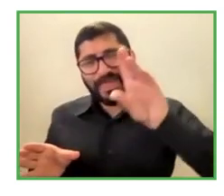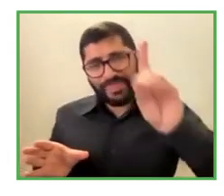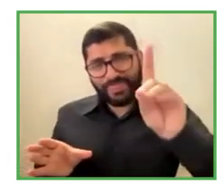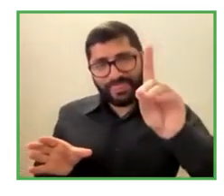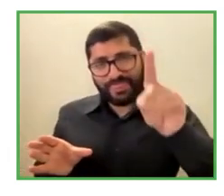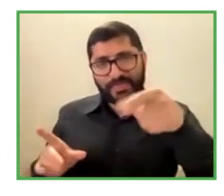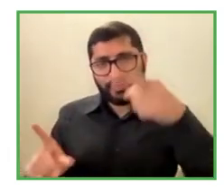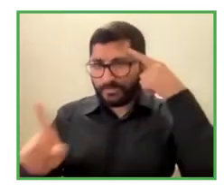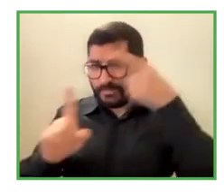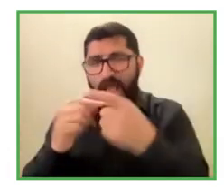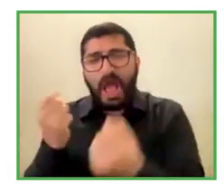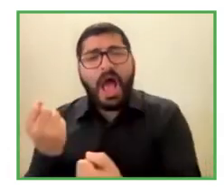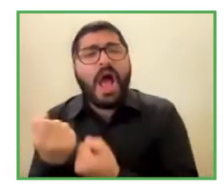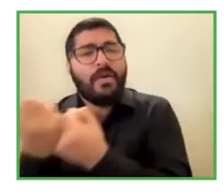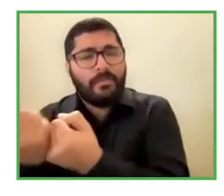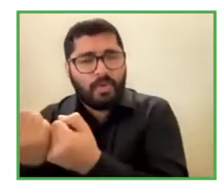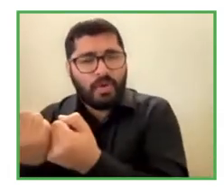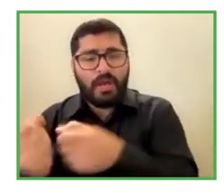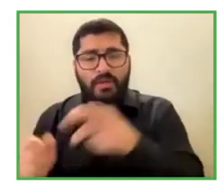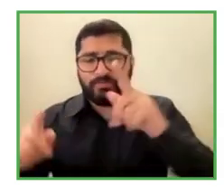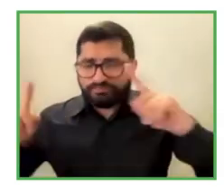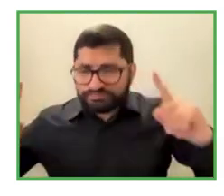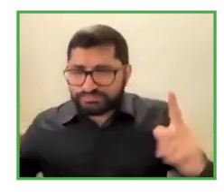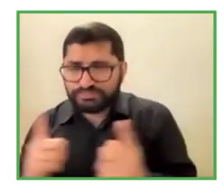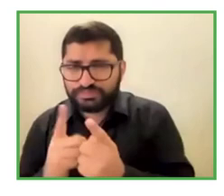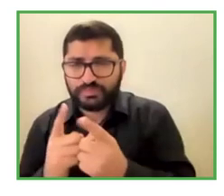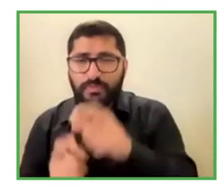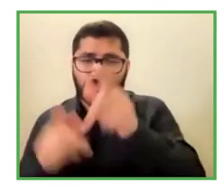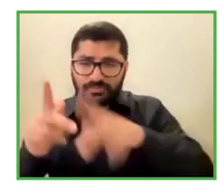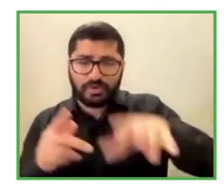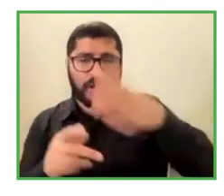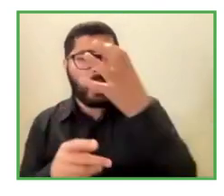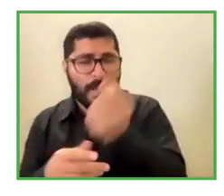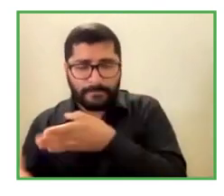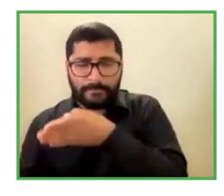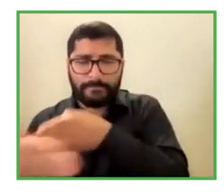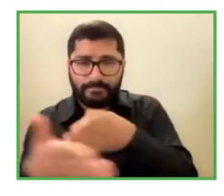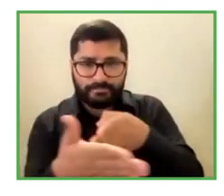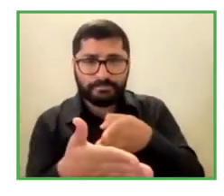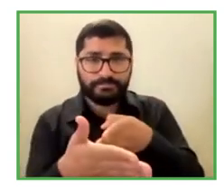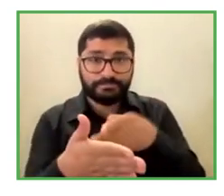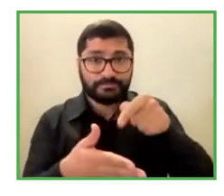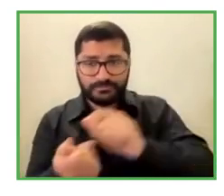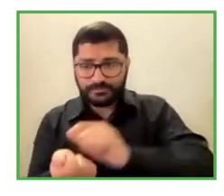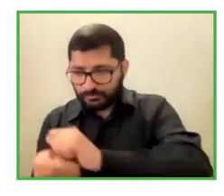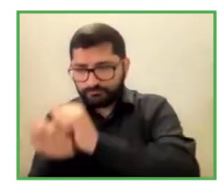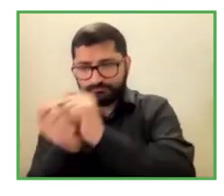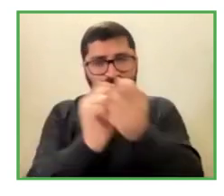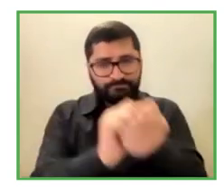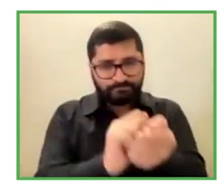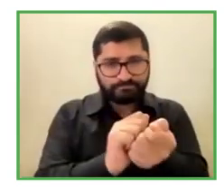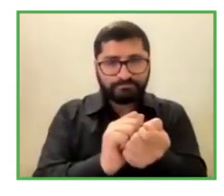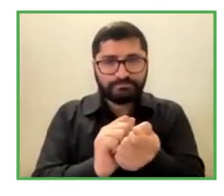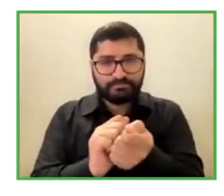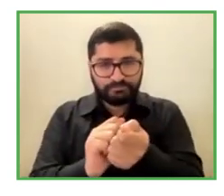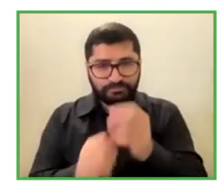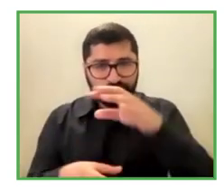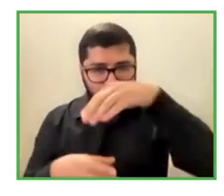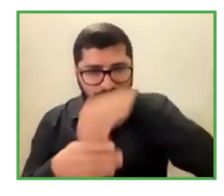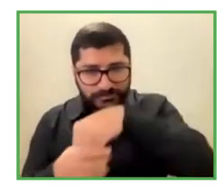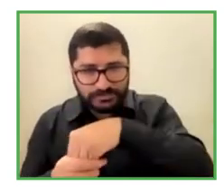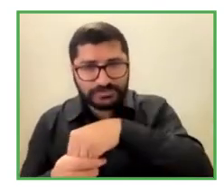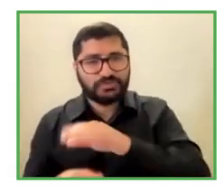reduce the gaps for labor inclusion, making adjustments in the job positions. It's something that is